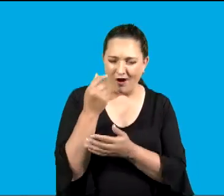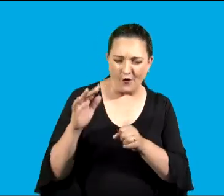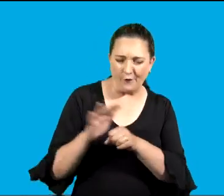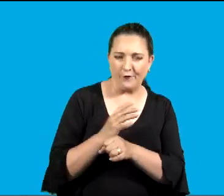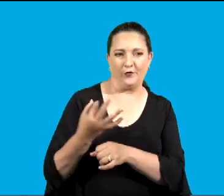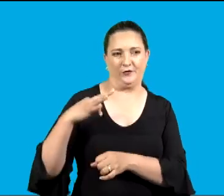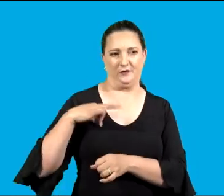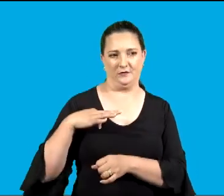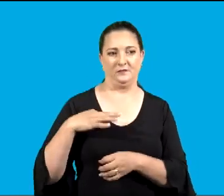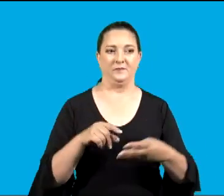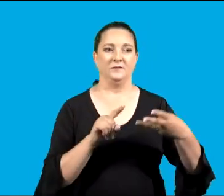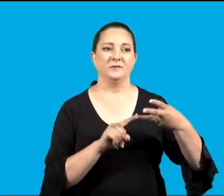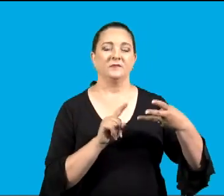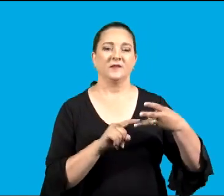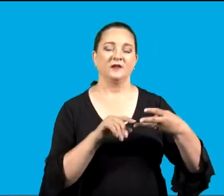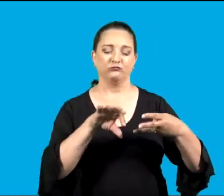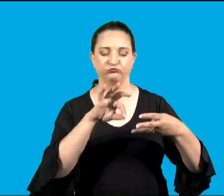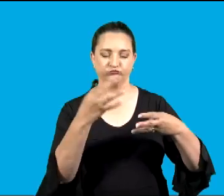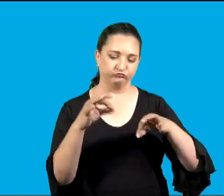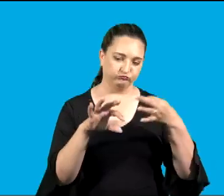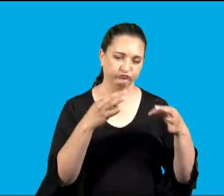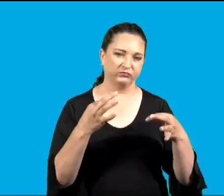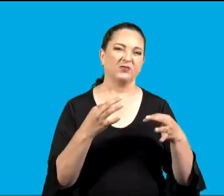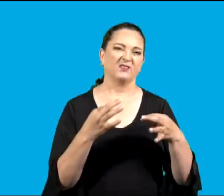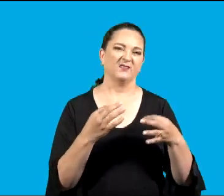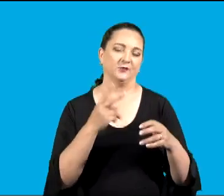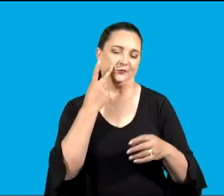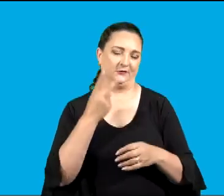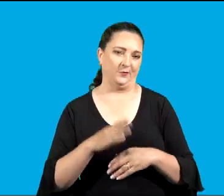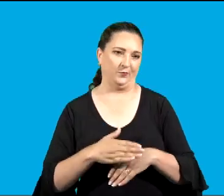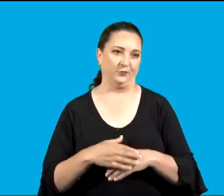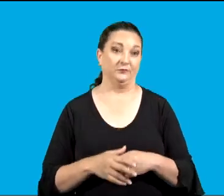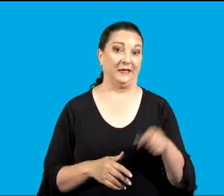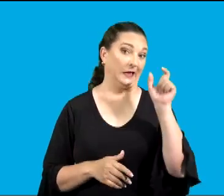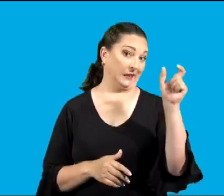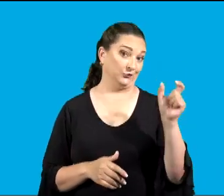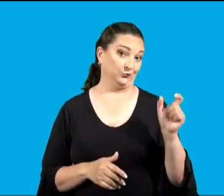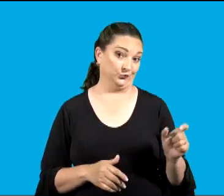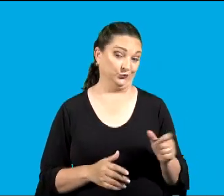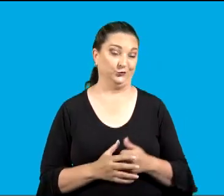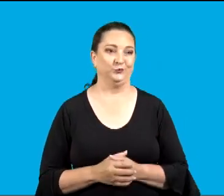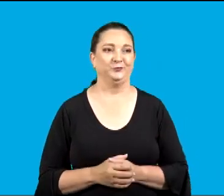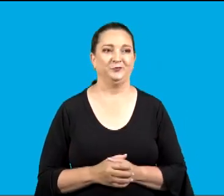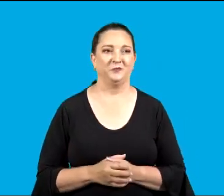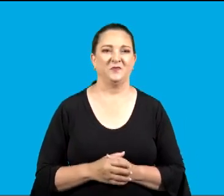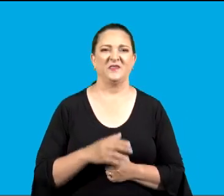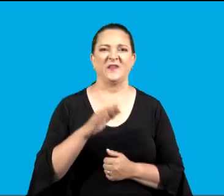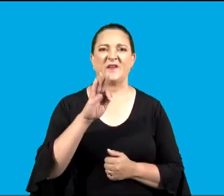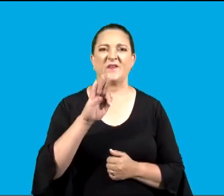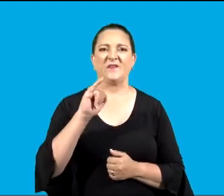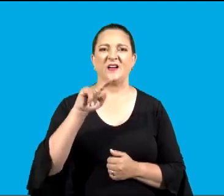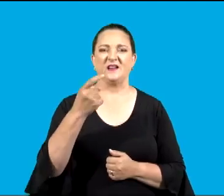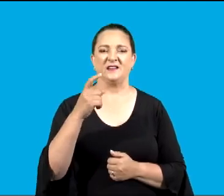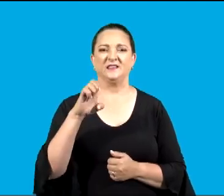break-even calculations and analysis. Here are some keywords and language.